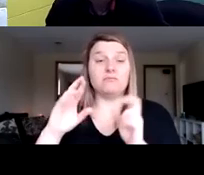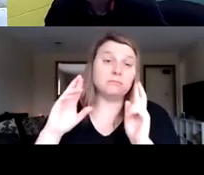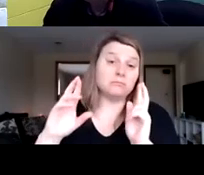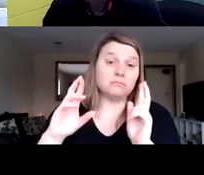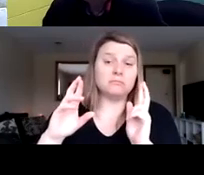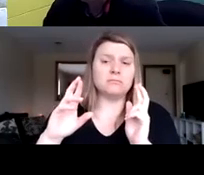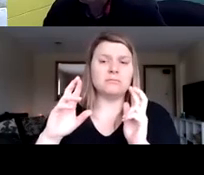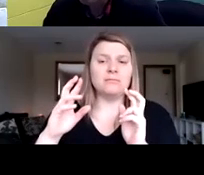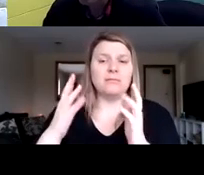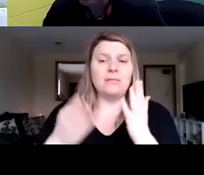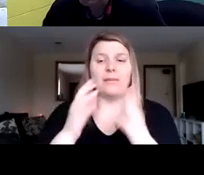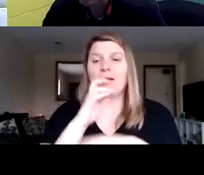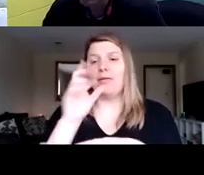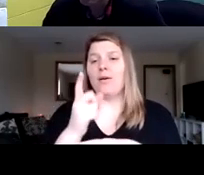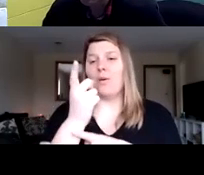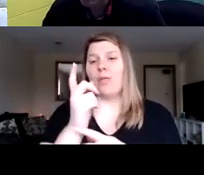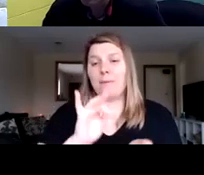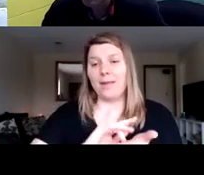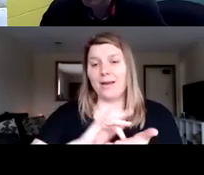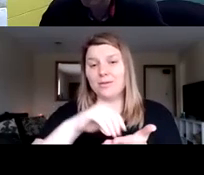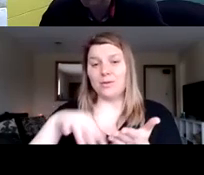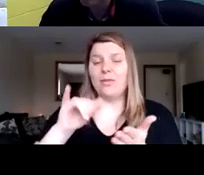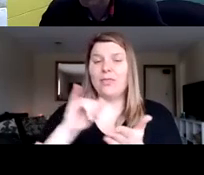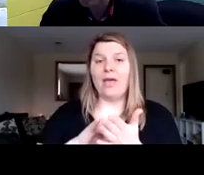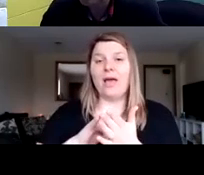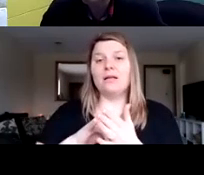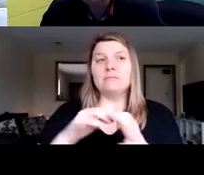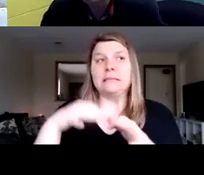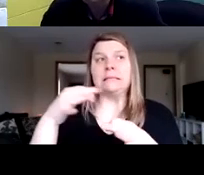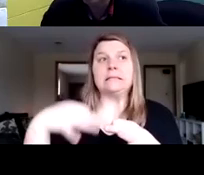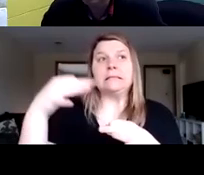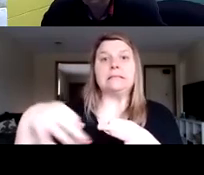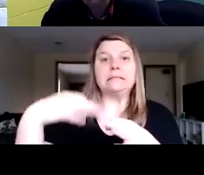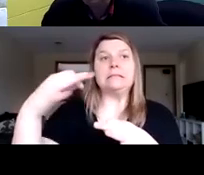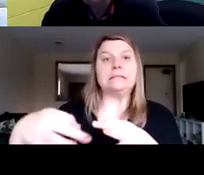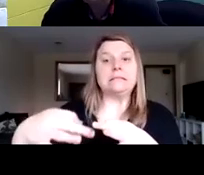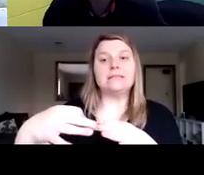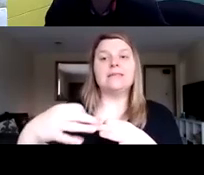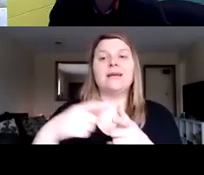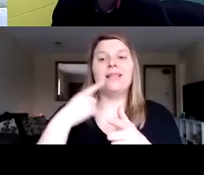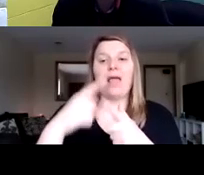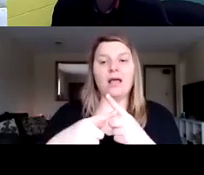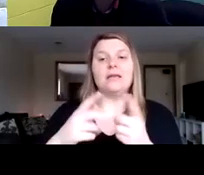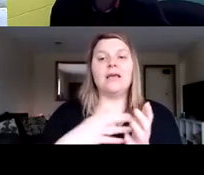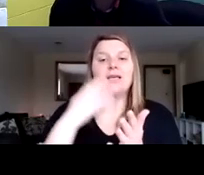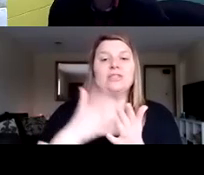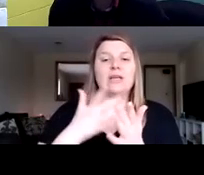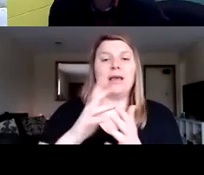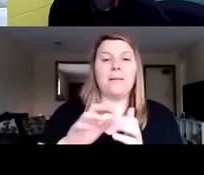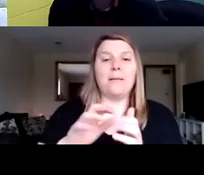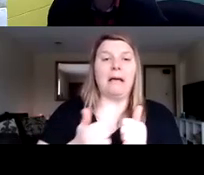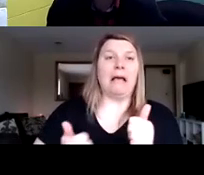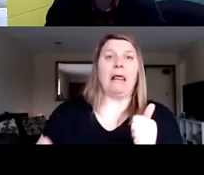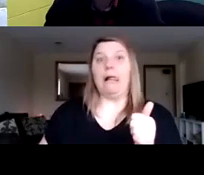I'm probably not the only medical student that procrastinates a fair amount and occasionally gets behind on the